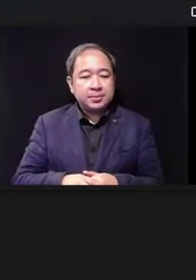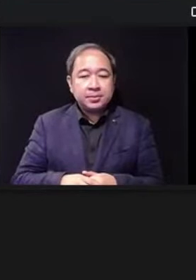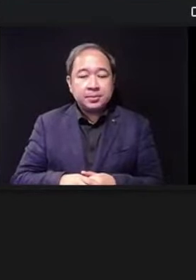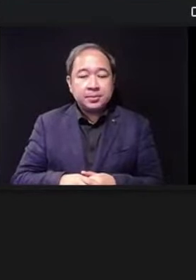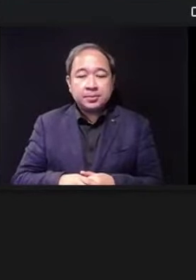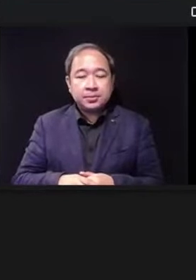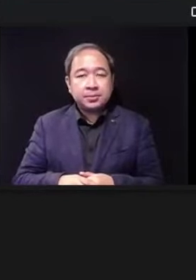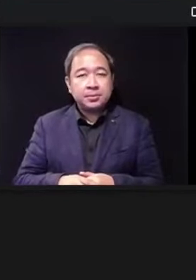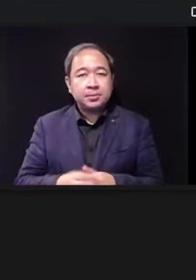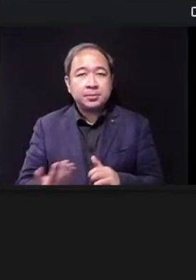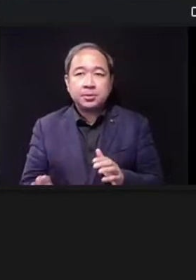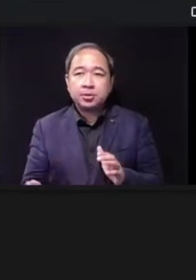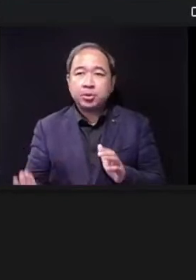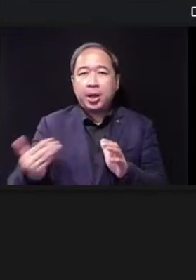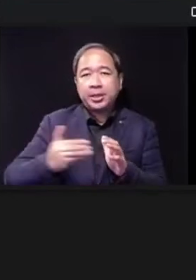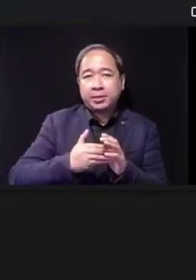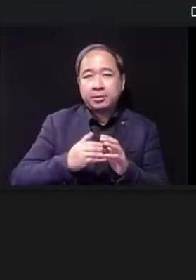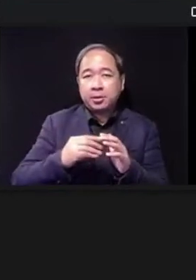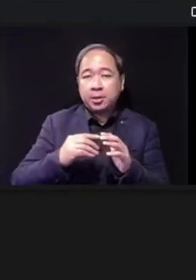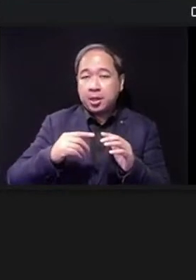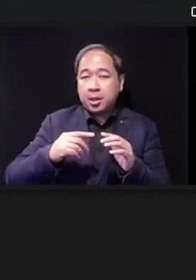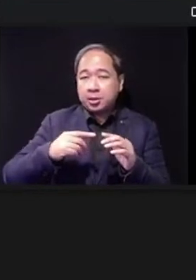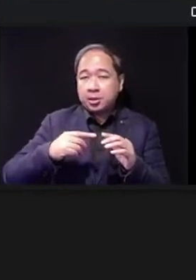We go back to recommendation 1.